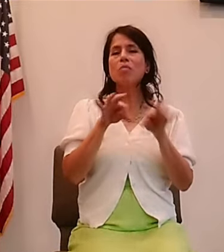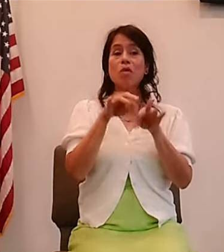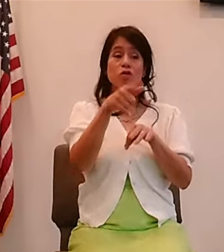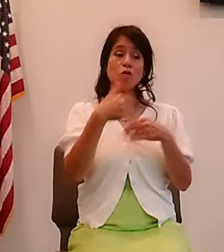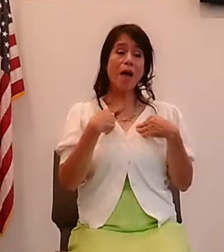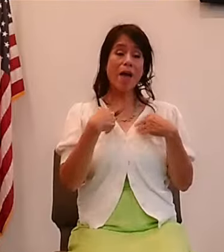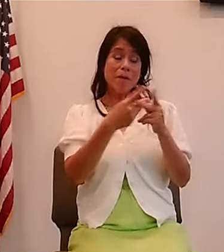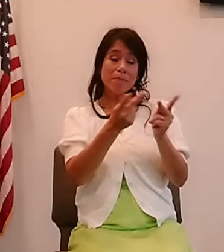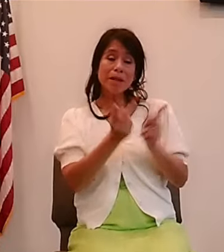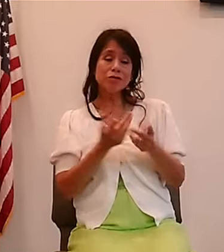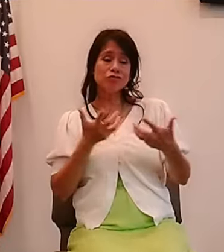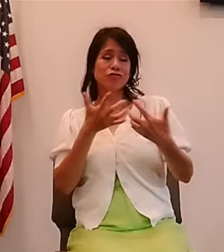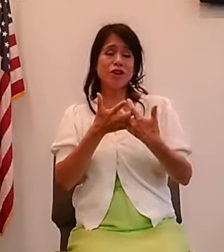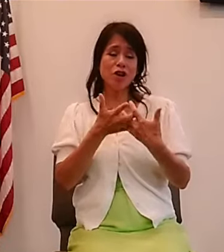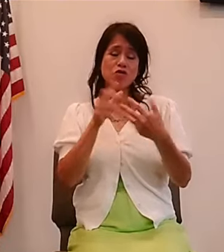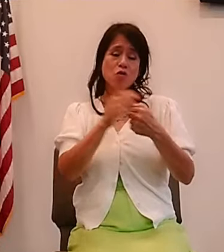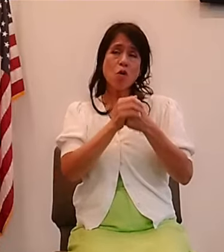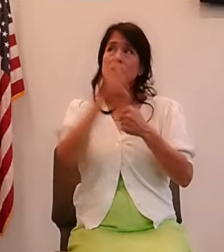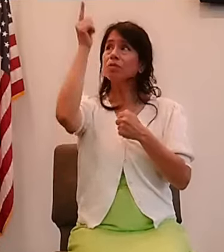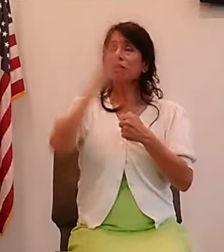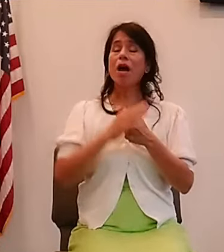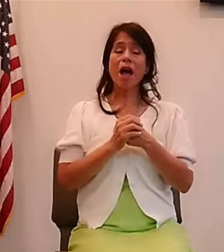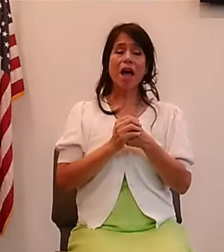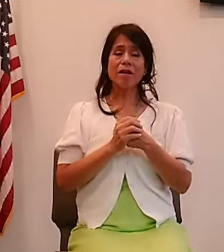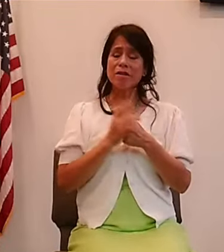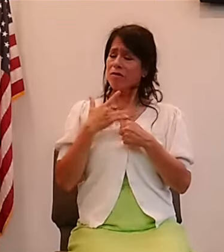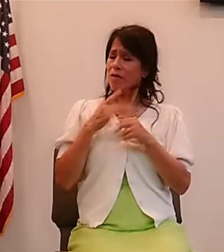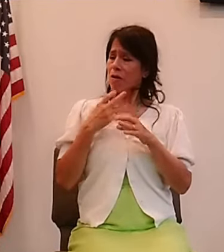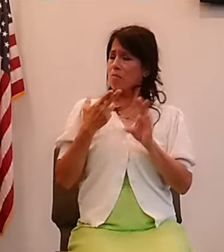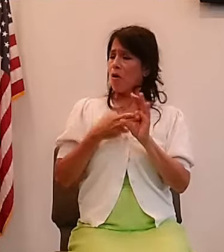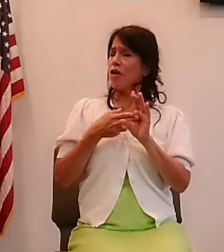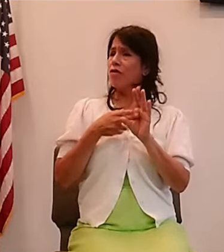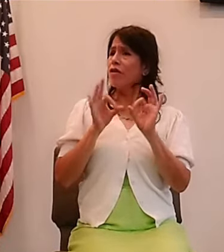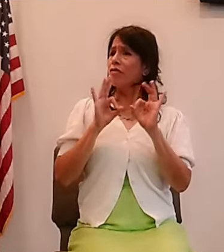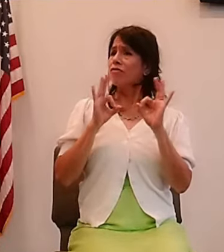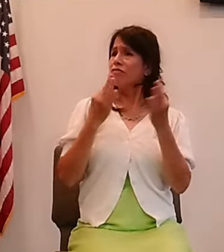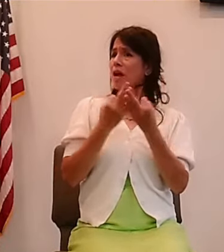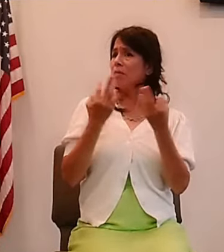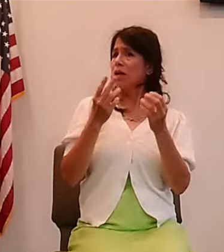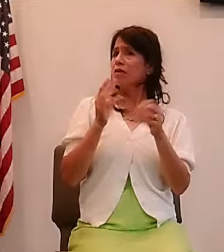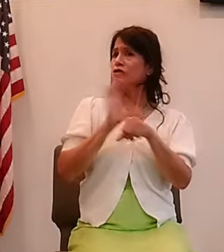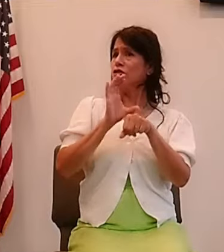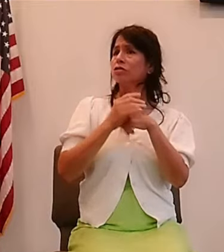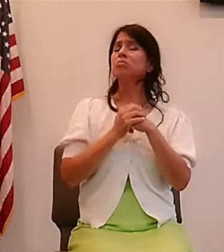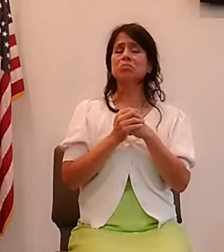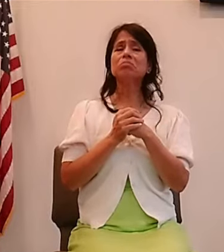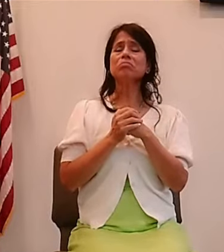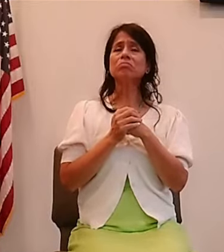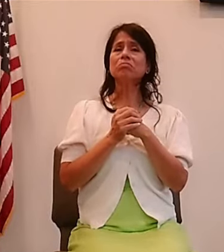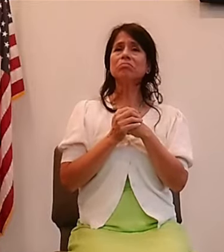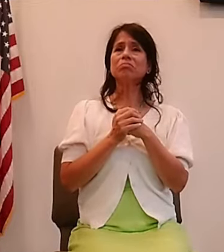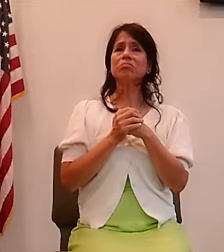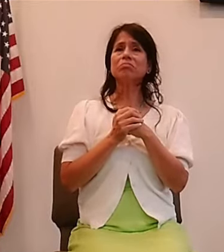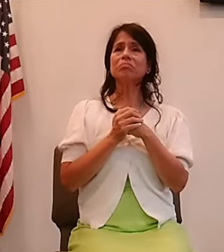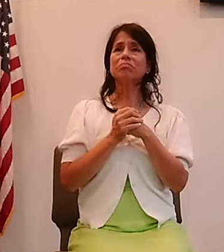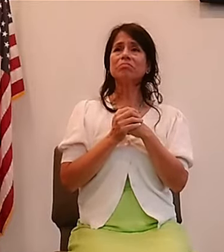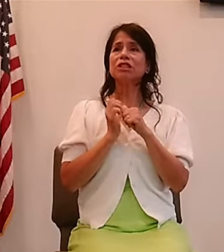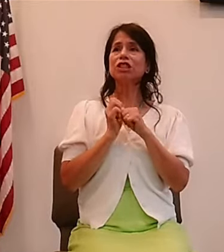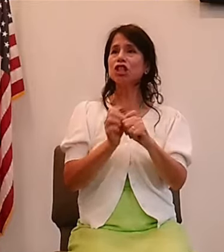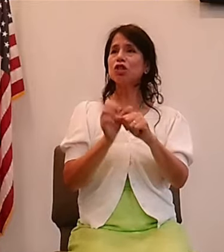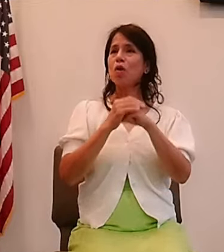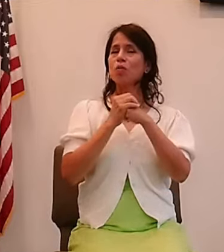where you might feel comfortable and feel like somebody cares about you in this world. That's important. Thank you. Let's continue our worship.